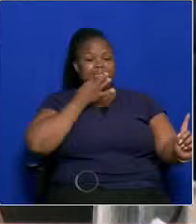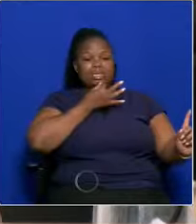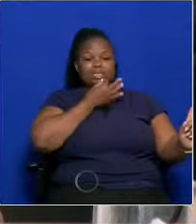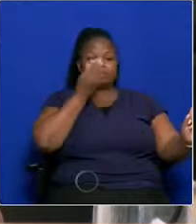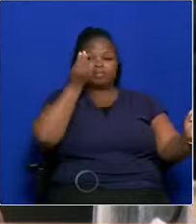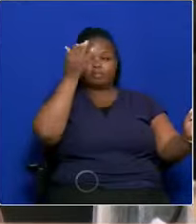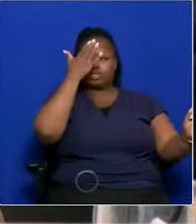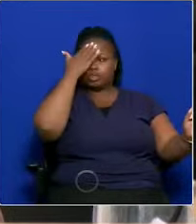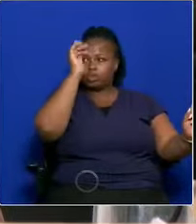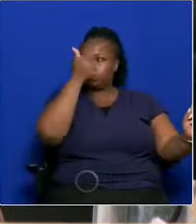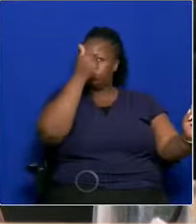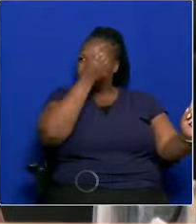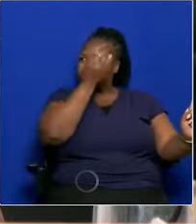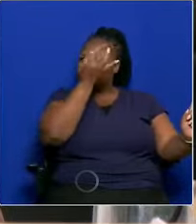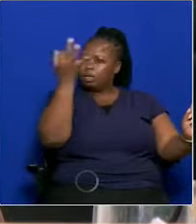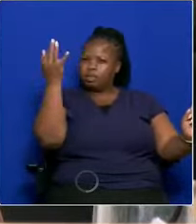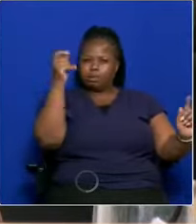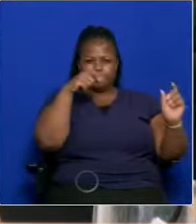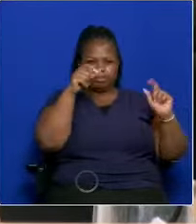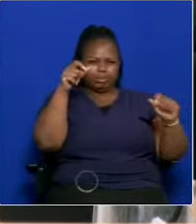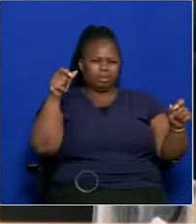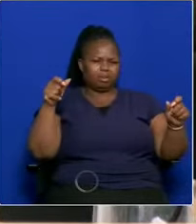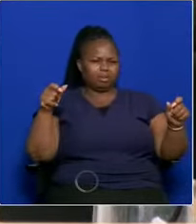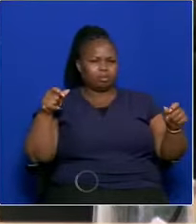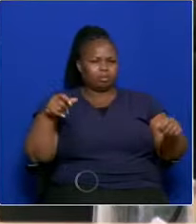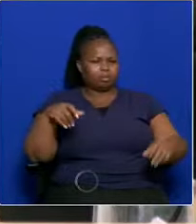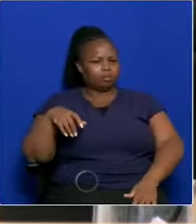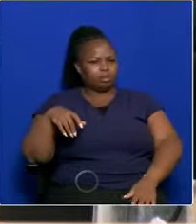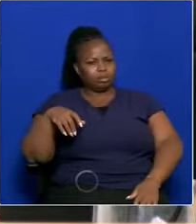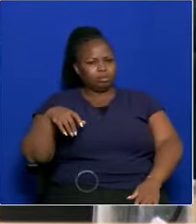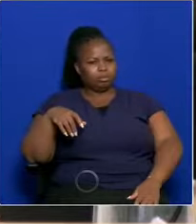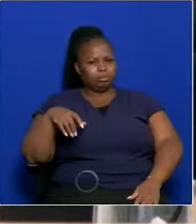incidents. It just didn't occur on you to even do a preliminary check.